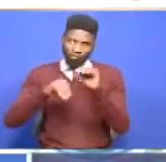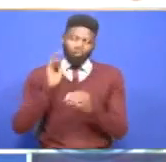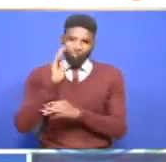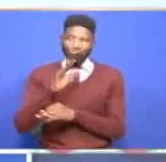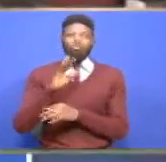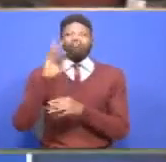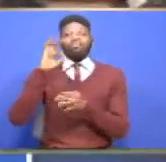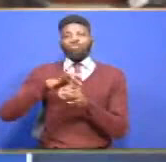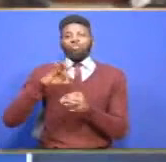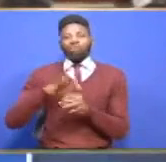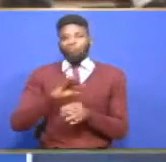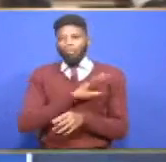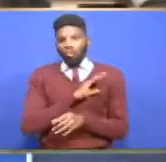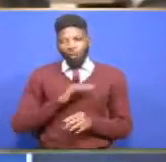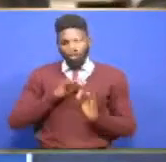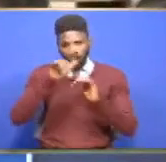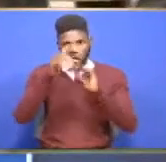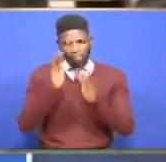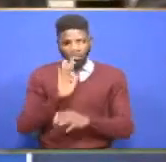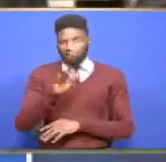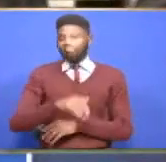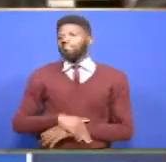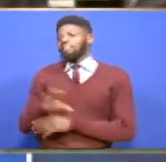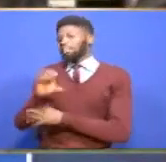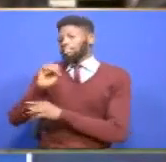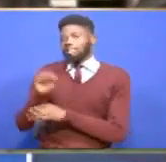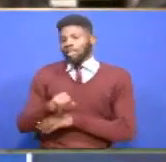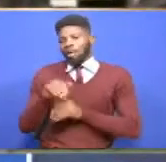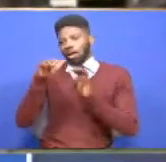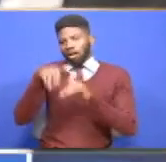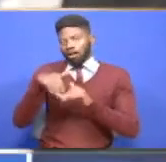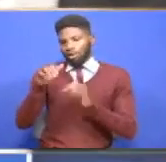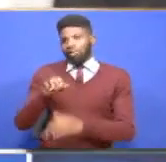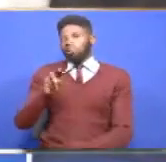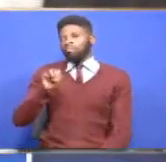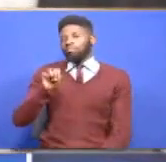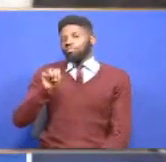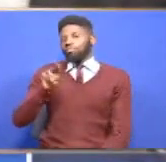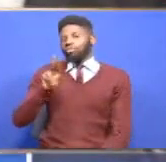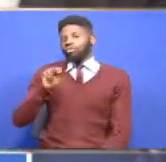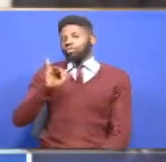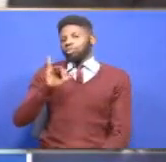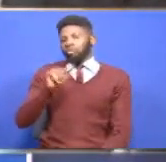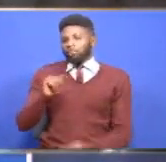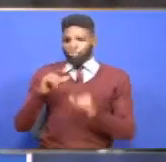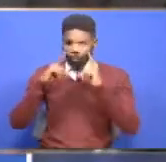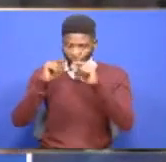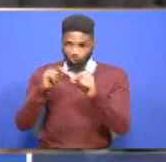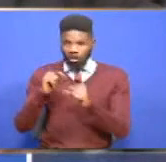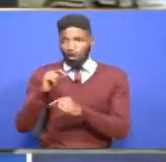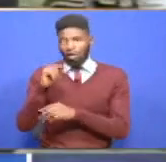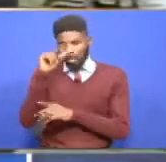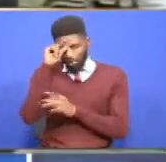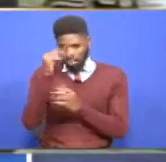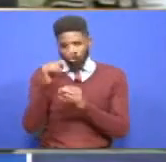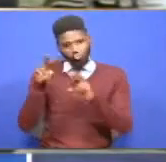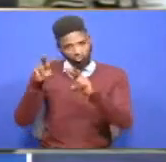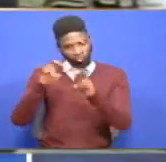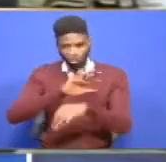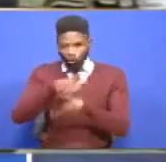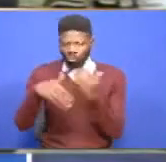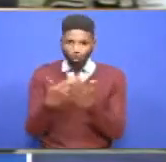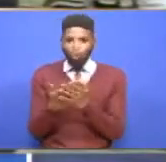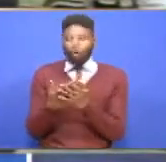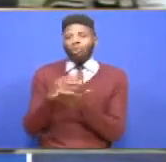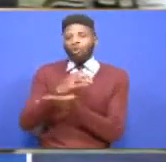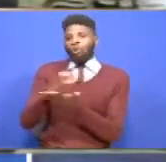inarepresent wakulima. Agriculture Cabinet Secretary Peter Munya says the government is currently mapping out all coffee societies in the country affiliated